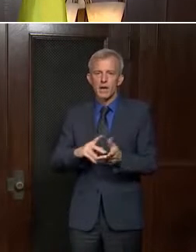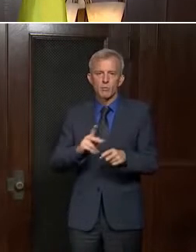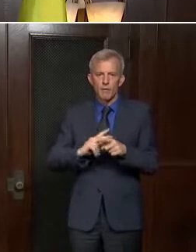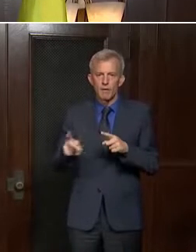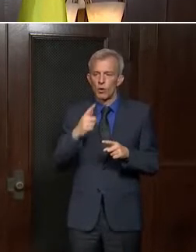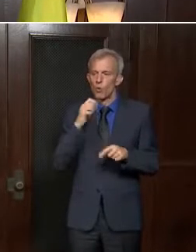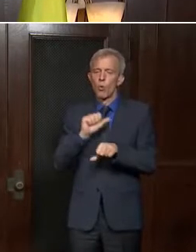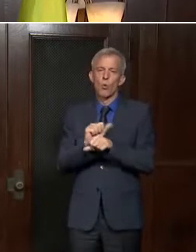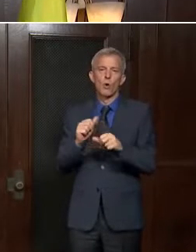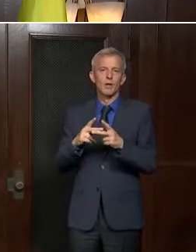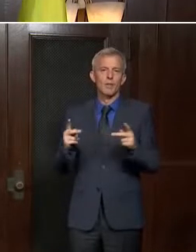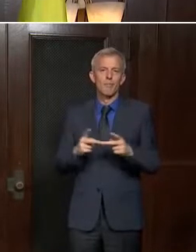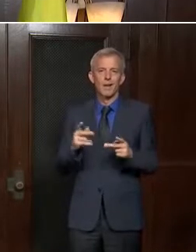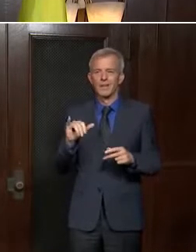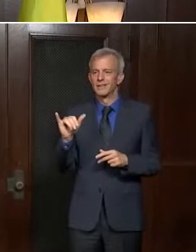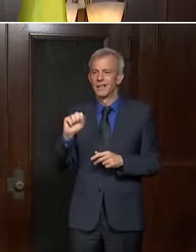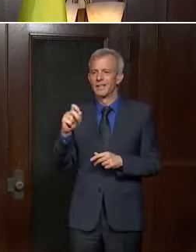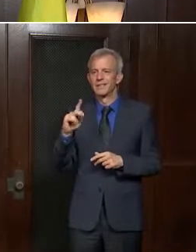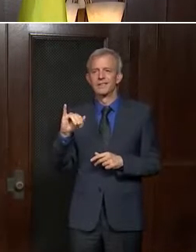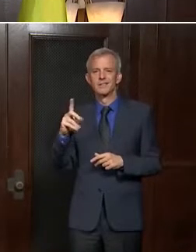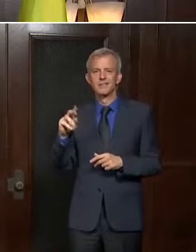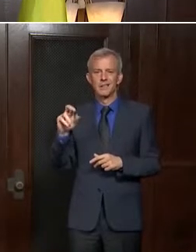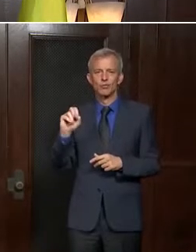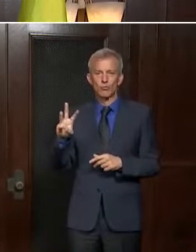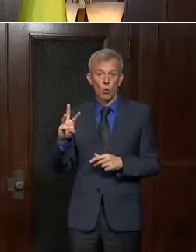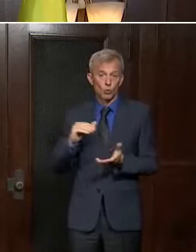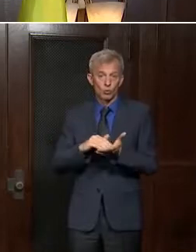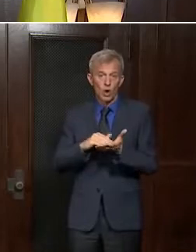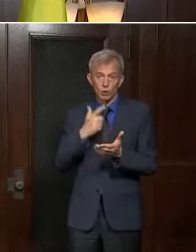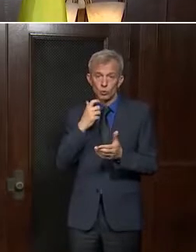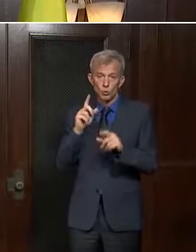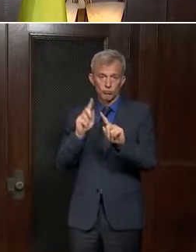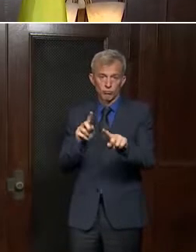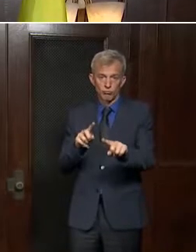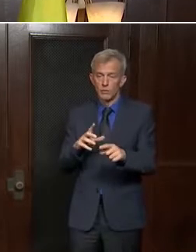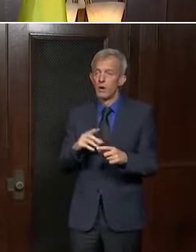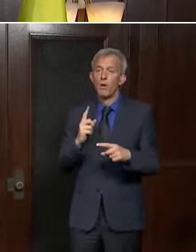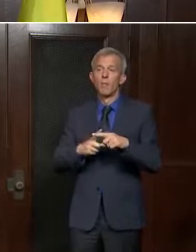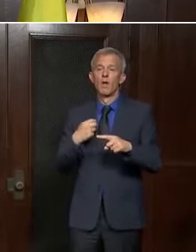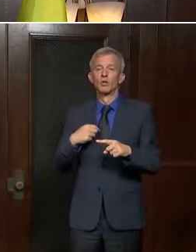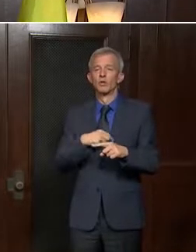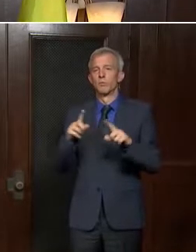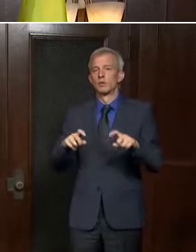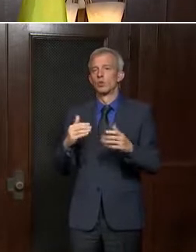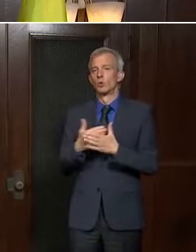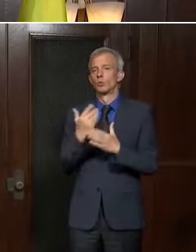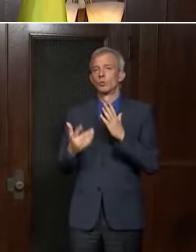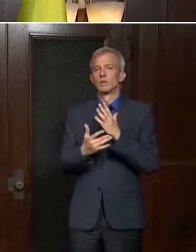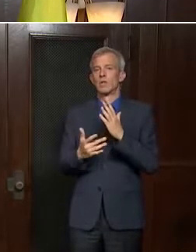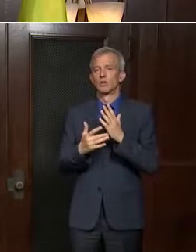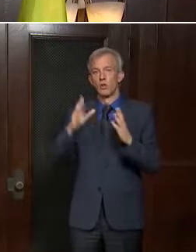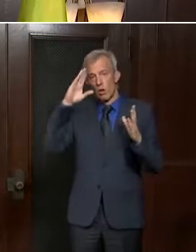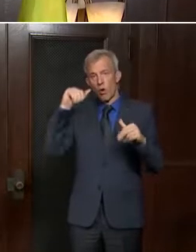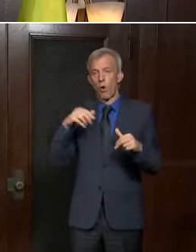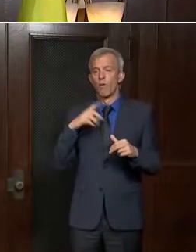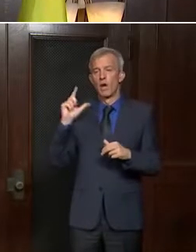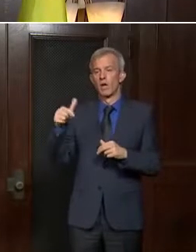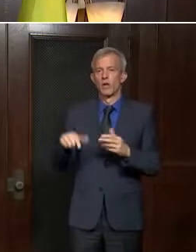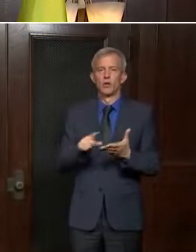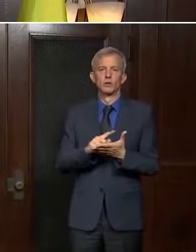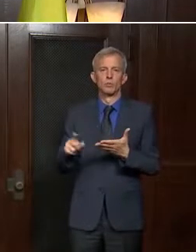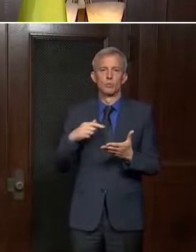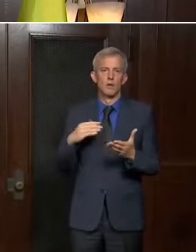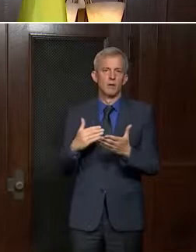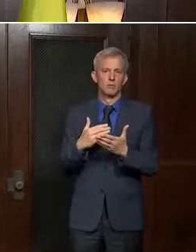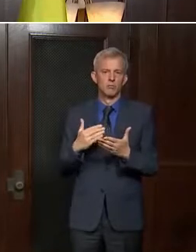Row, doctors who go out there. And we're going to be testing new technologies. Hopefully we'll have some announcements later this week, but I'll share